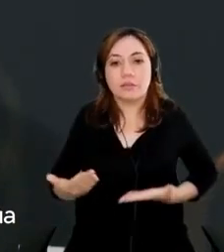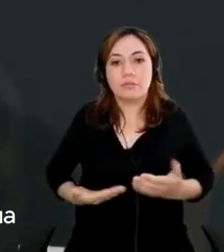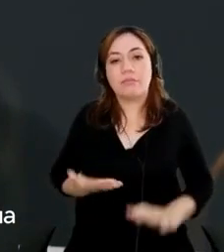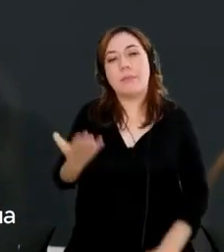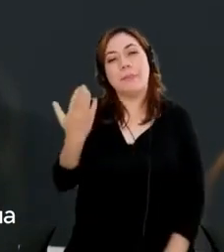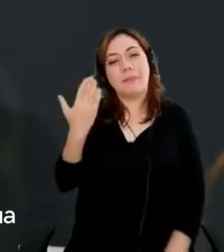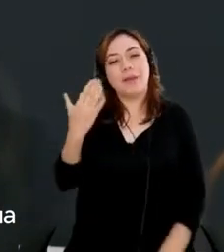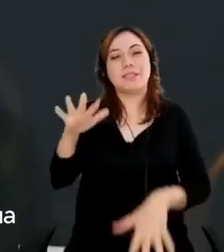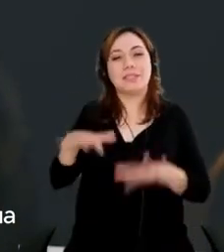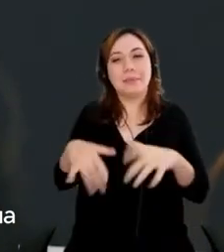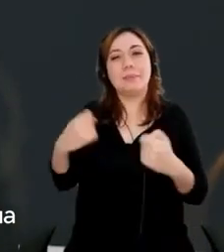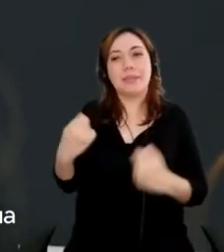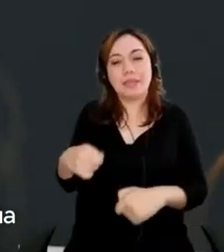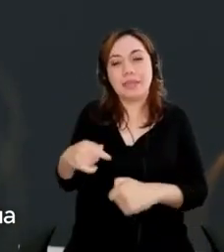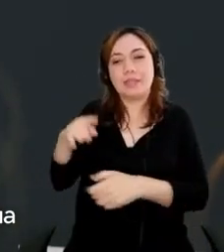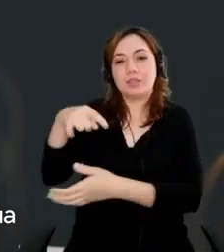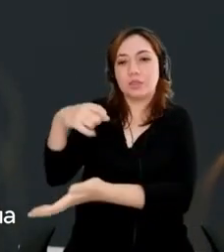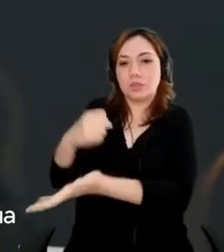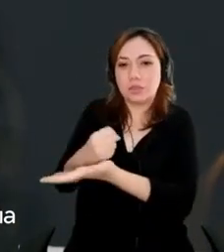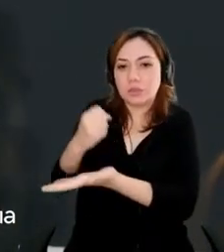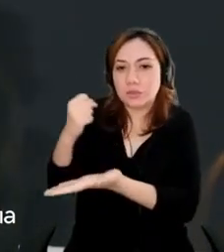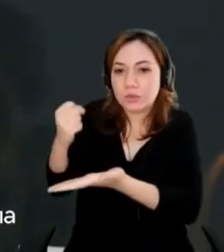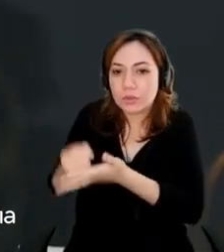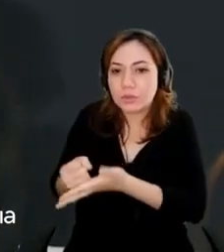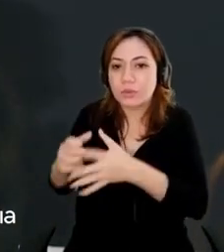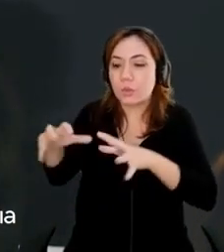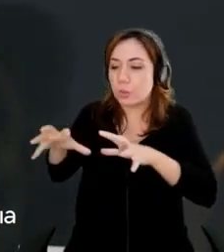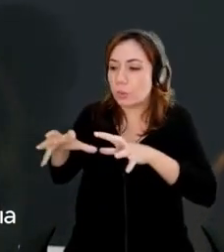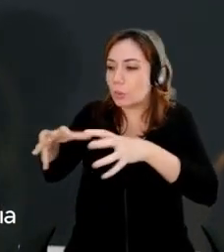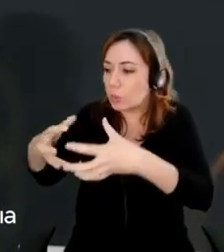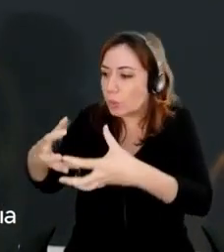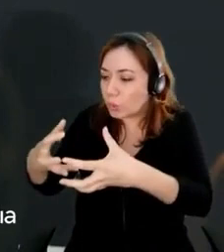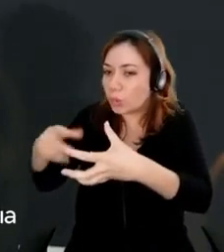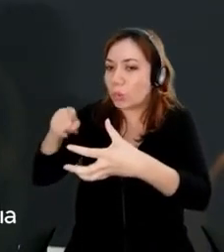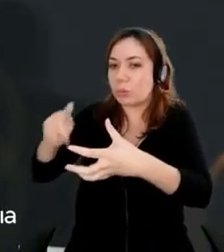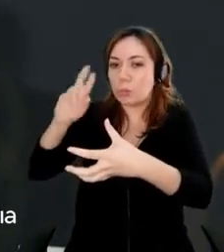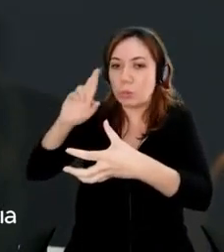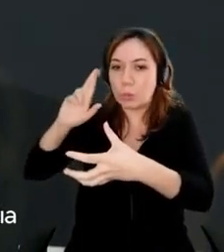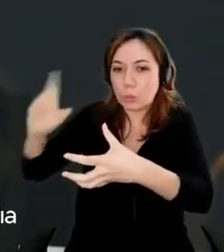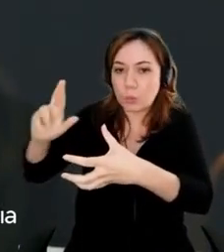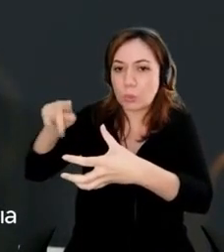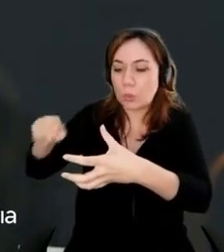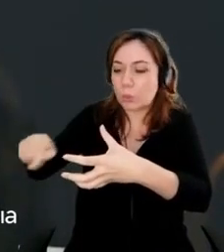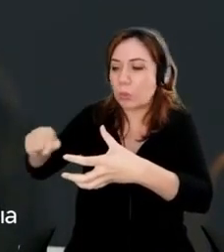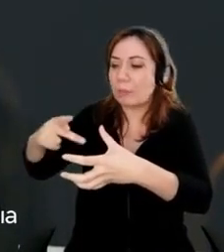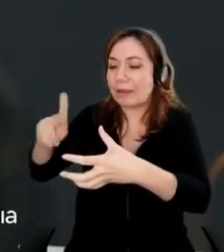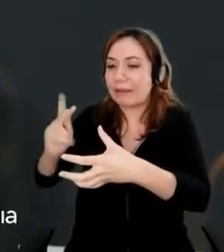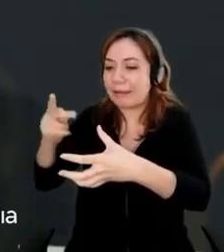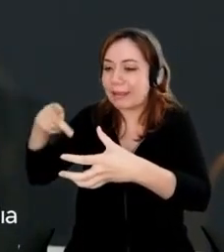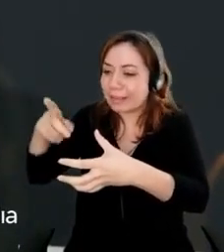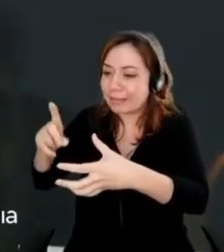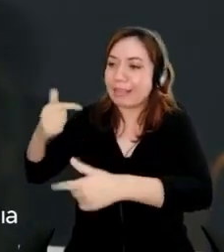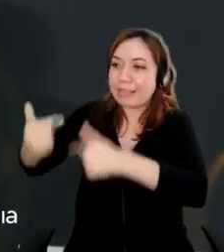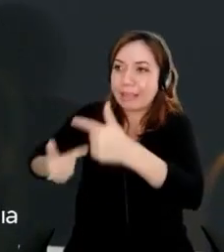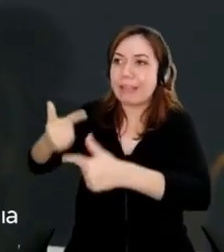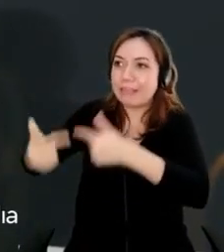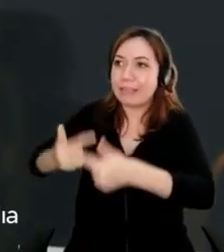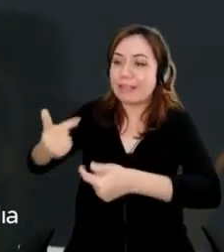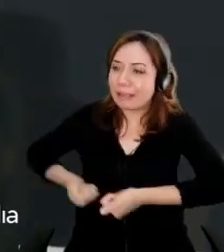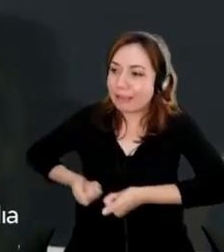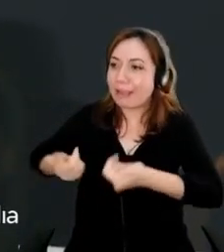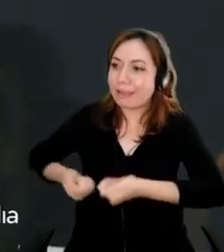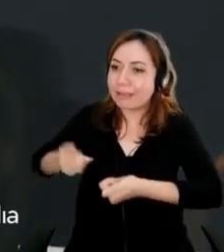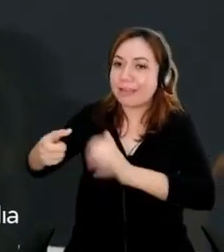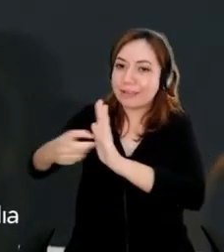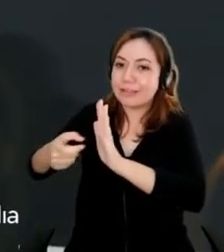hire the army of PhDs, let them work for a couple of years on expensive hardware to